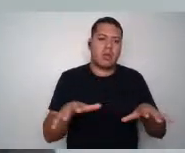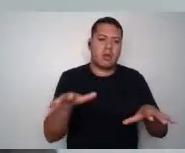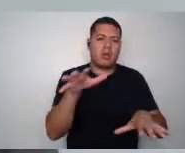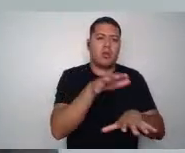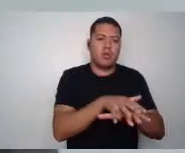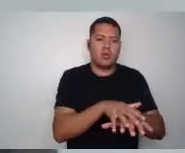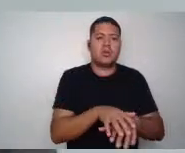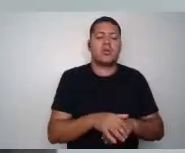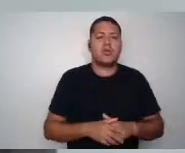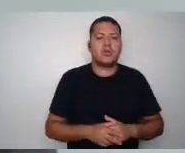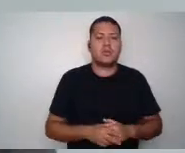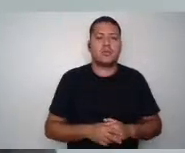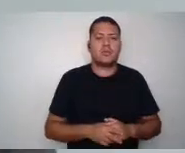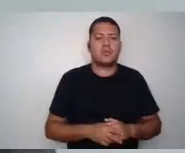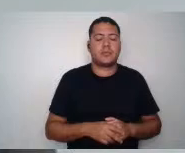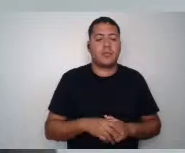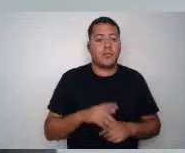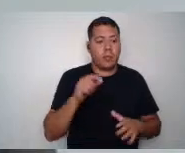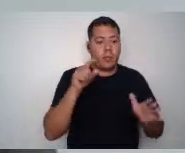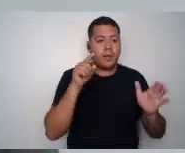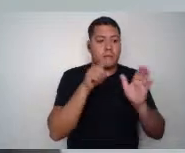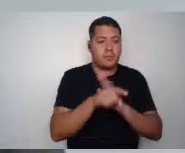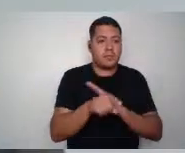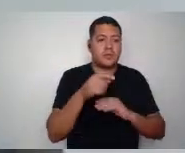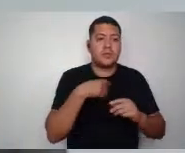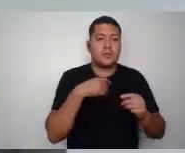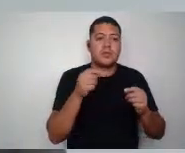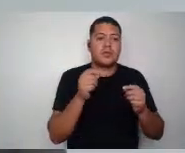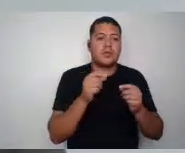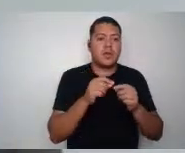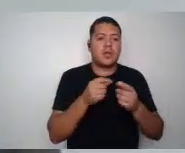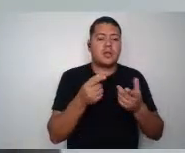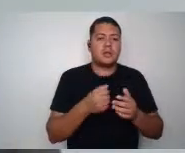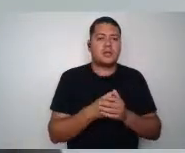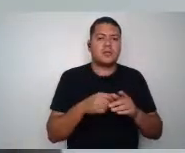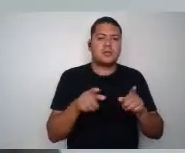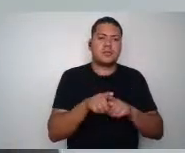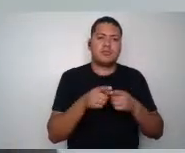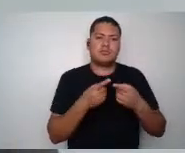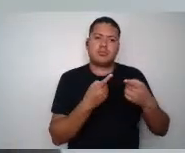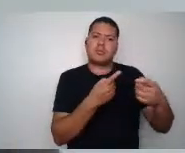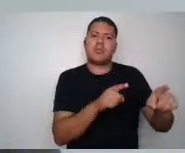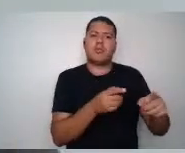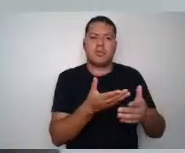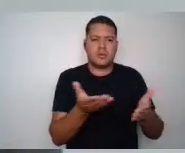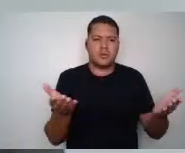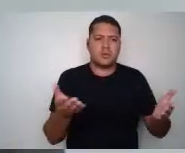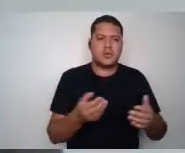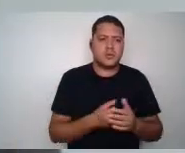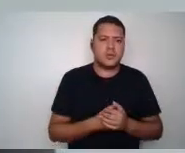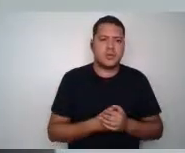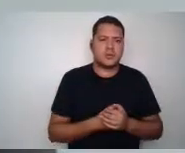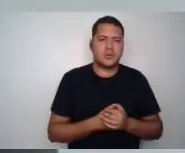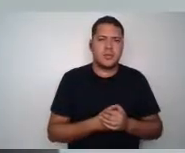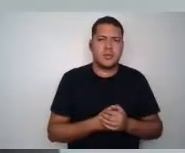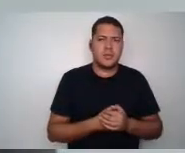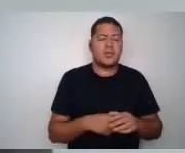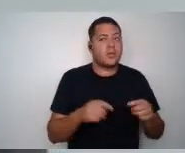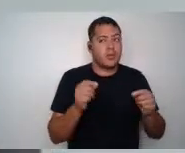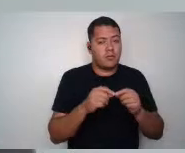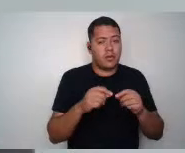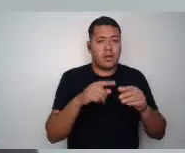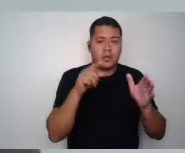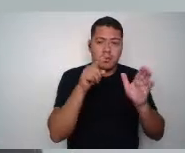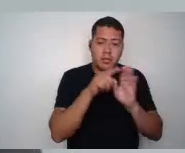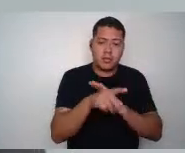Brazil is inclusive and equal? This is a question that I will make to